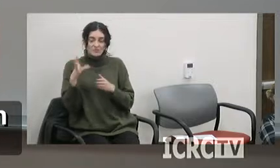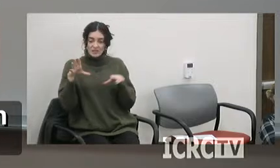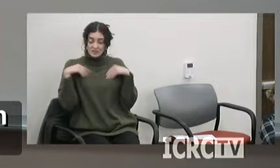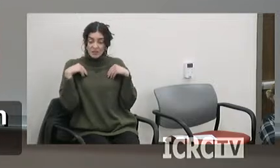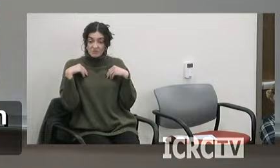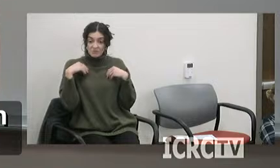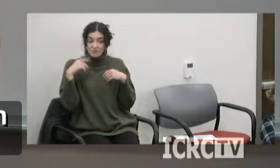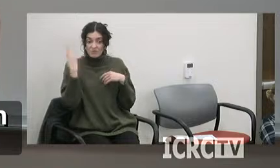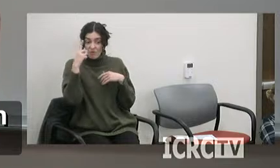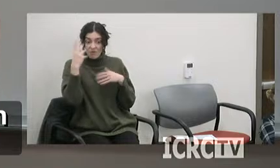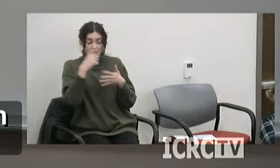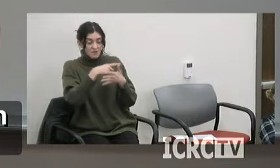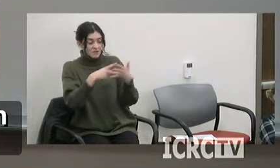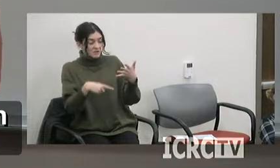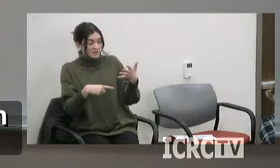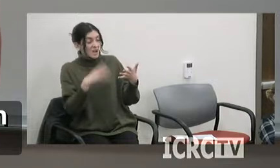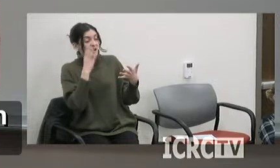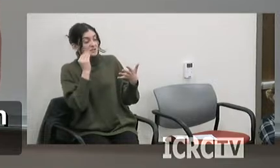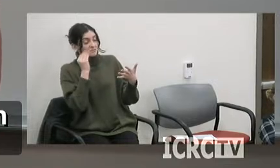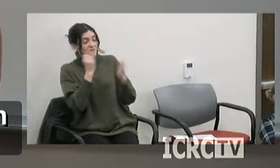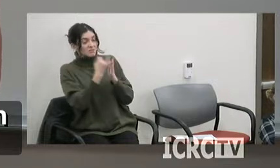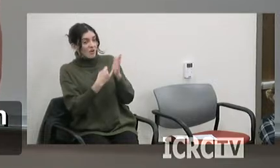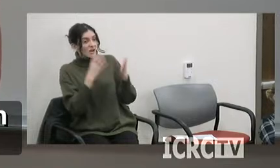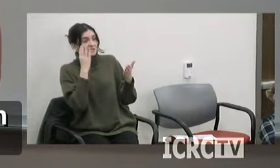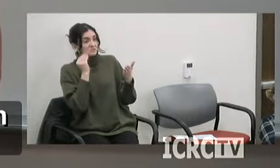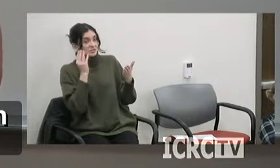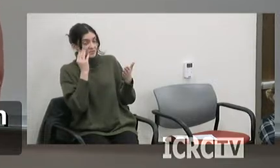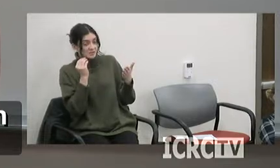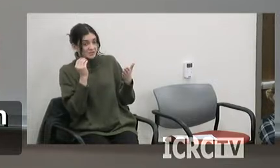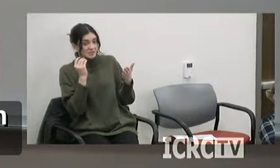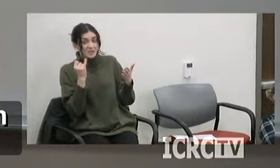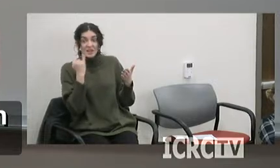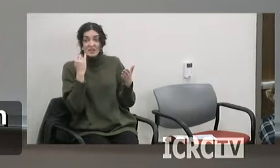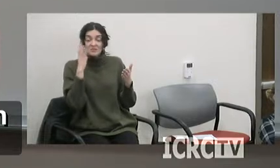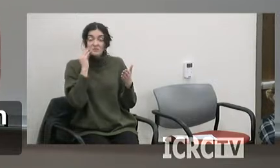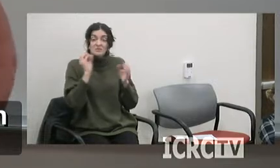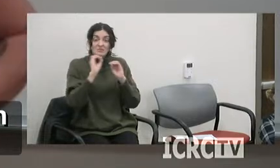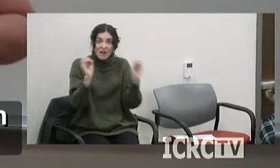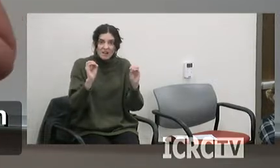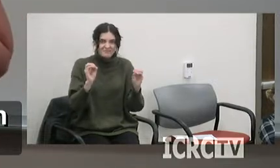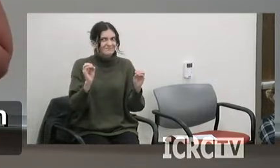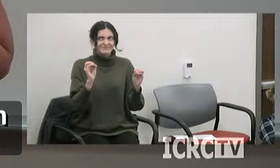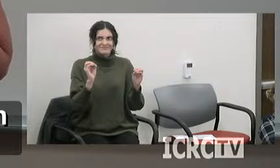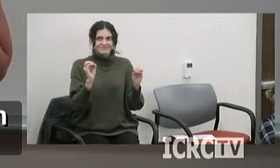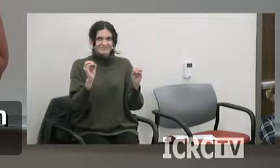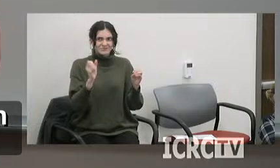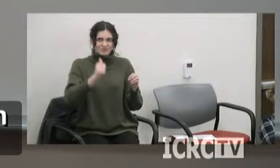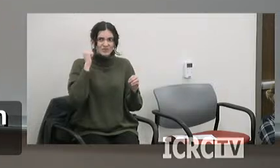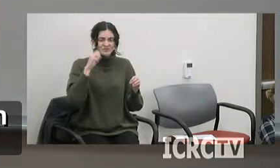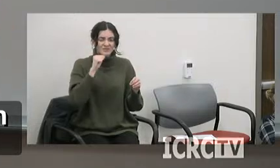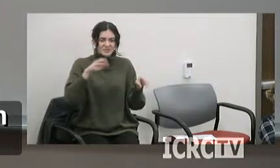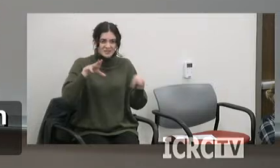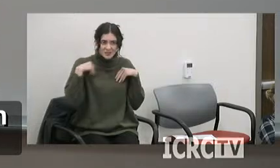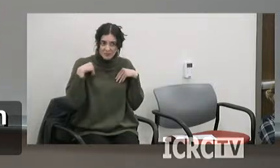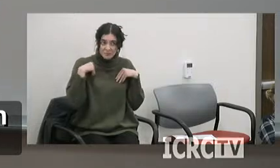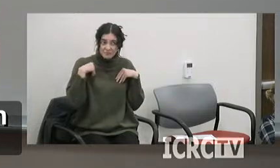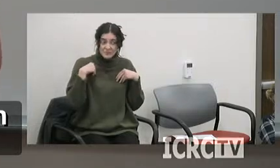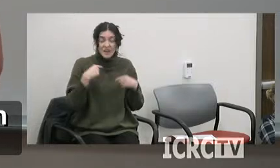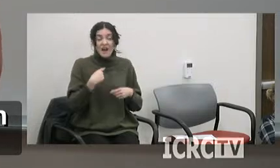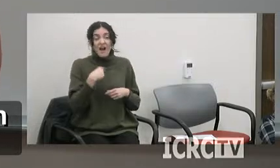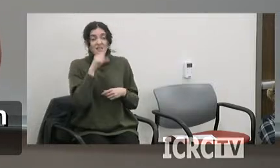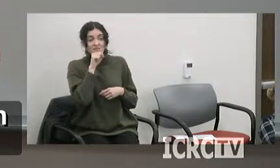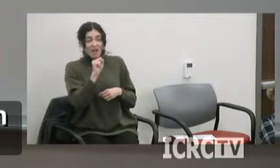and when they do nothing, they don't get majors. One of the things that I appreciate about the arts is the arts funding